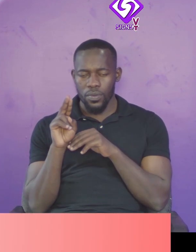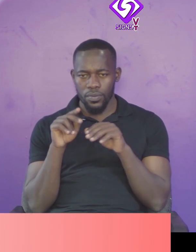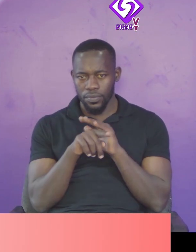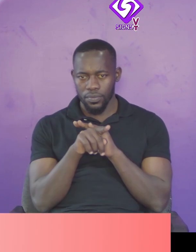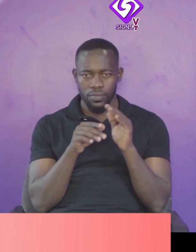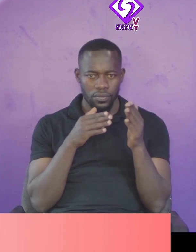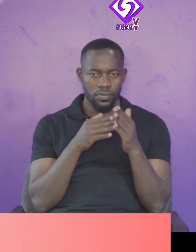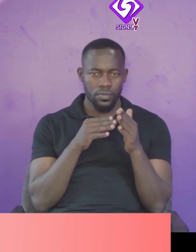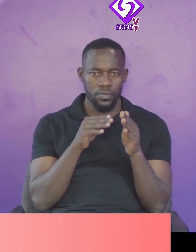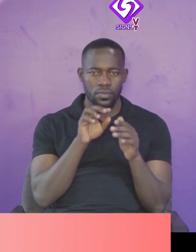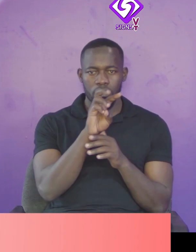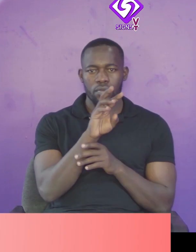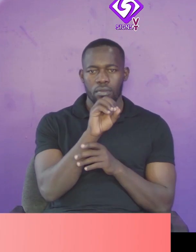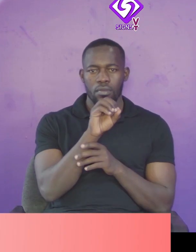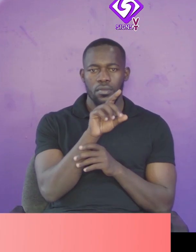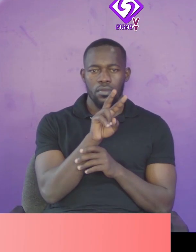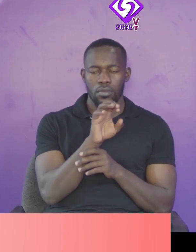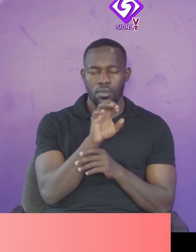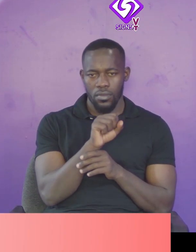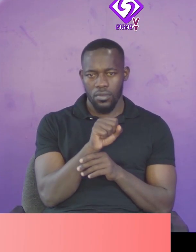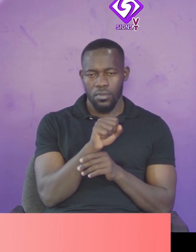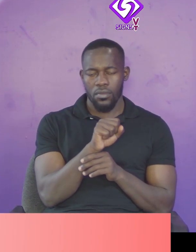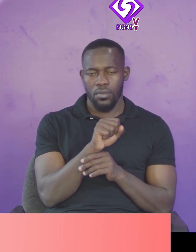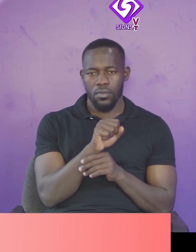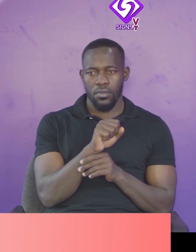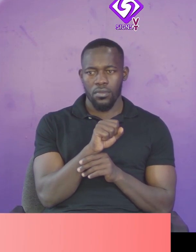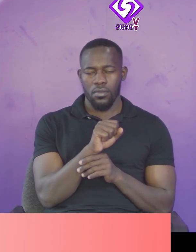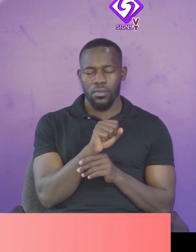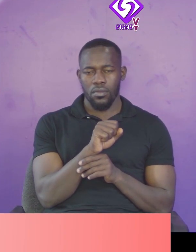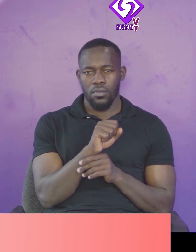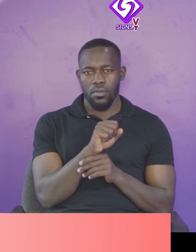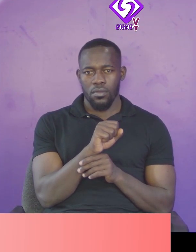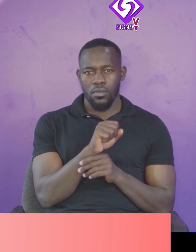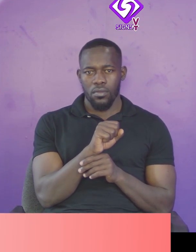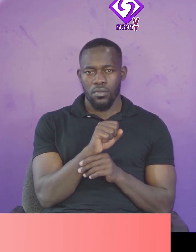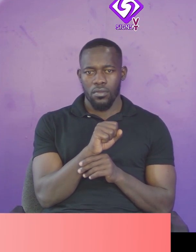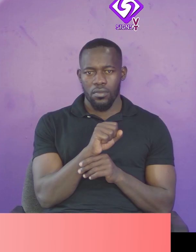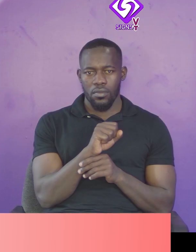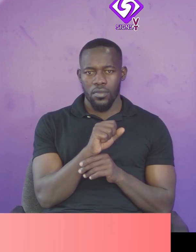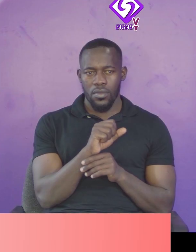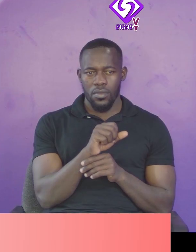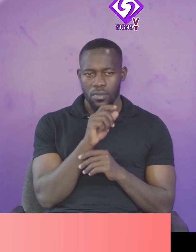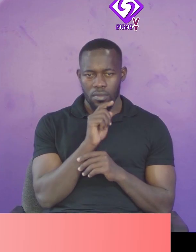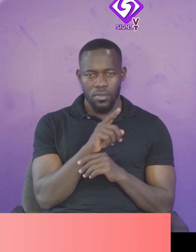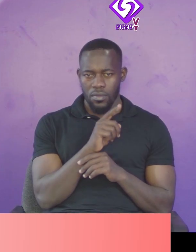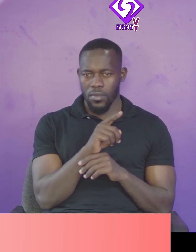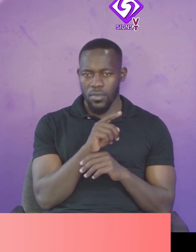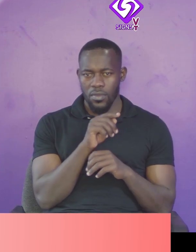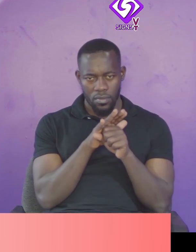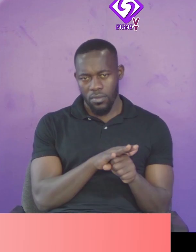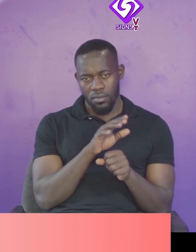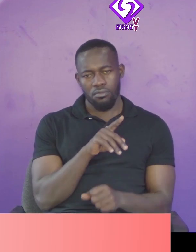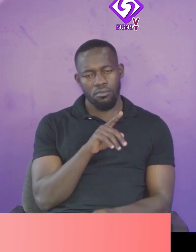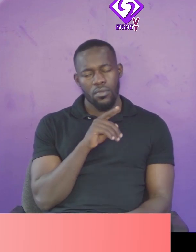It was a winning goal. So that is a talent that is being killed. And to show